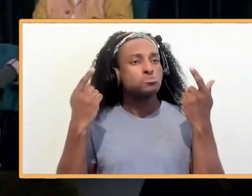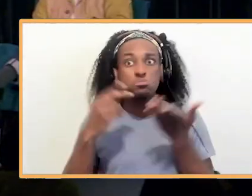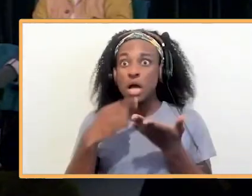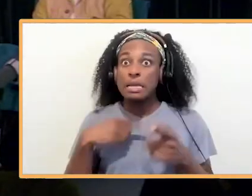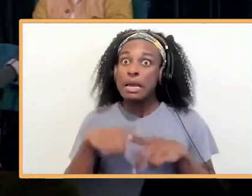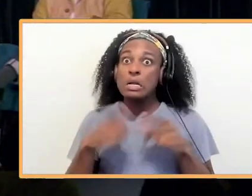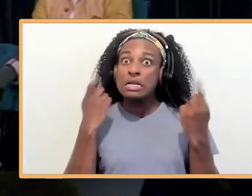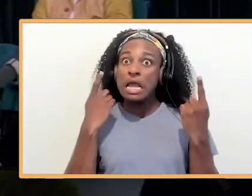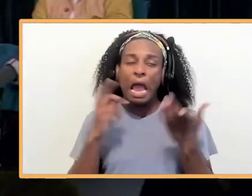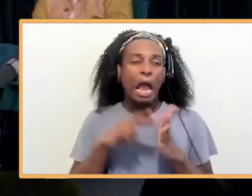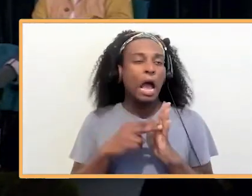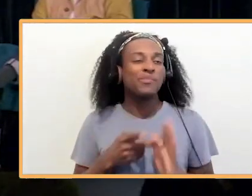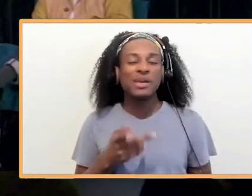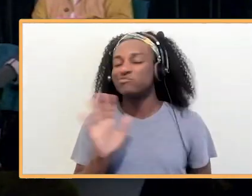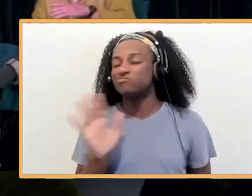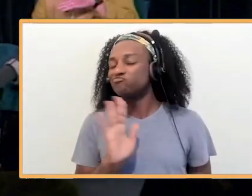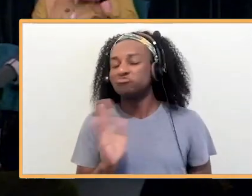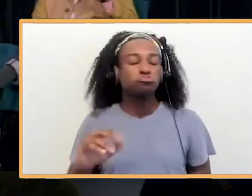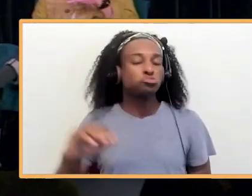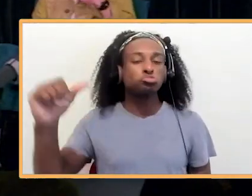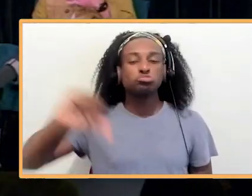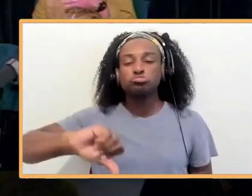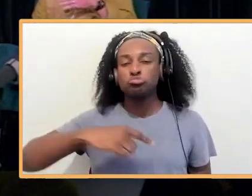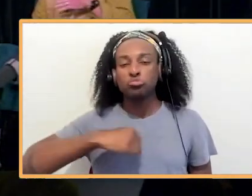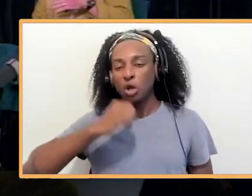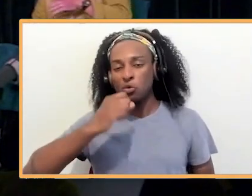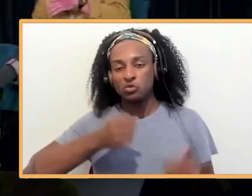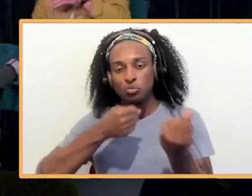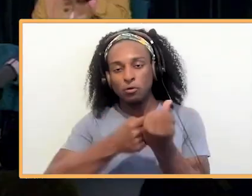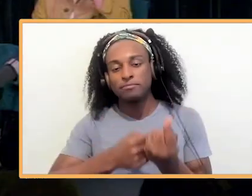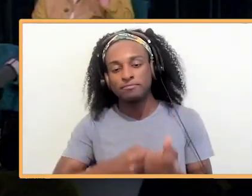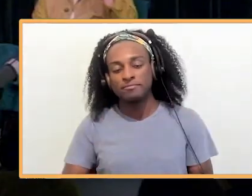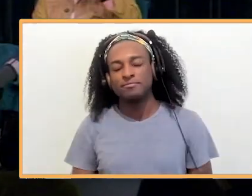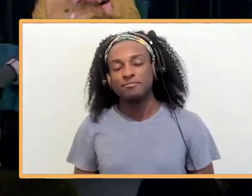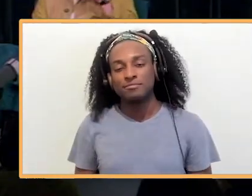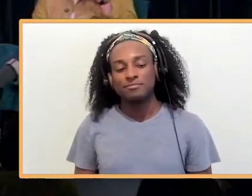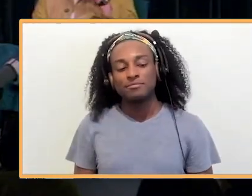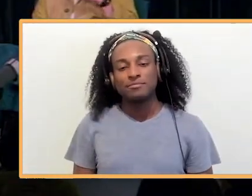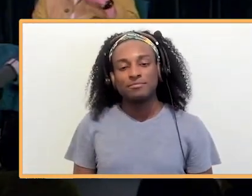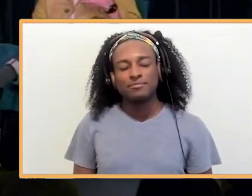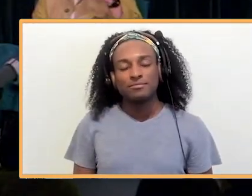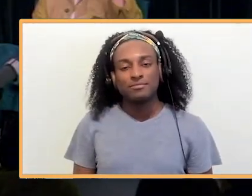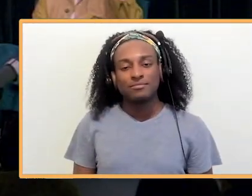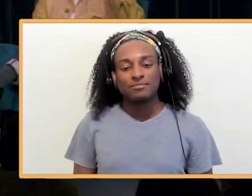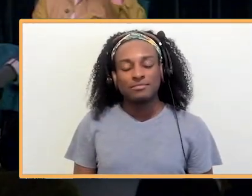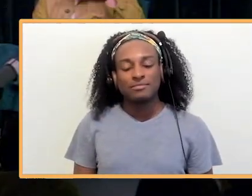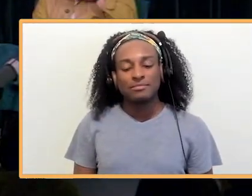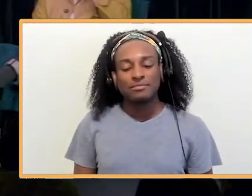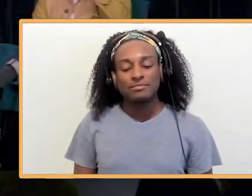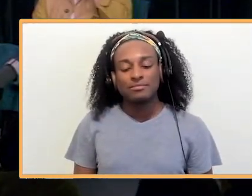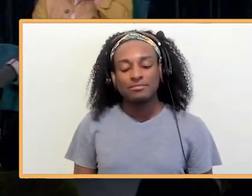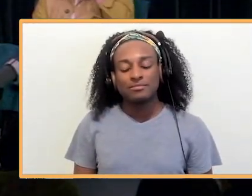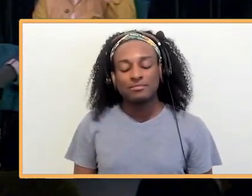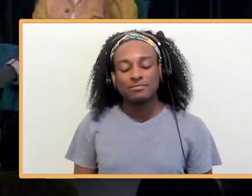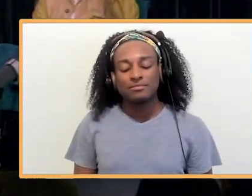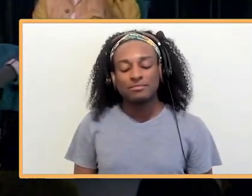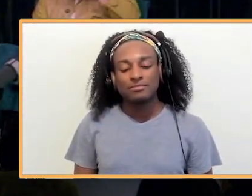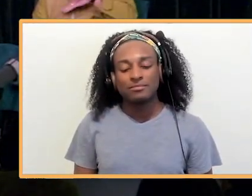support it. And so I think that we need to get past this, and this to me is symptomatic of the whole